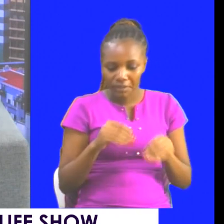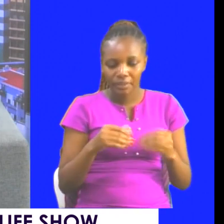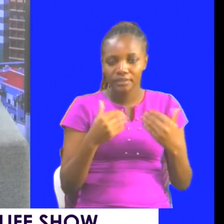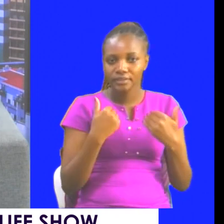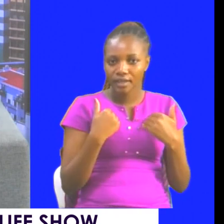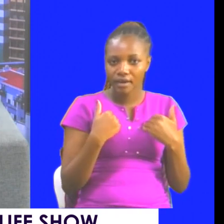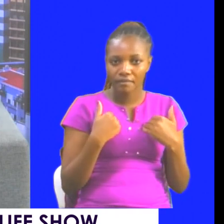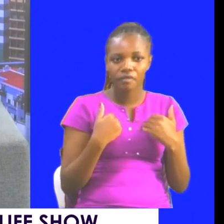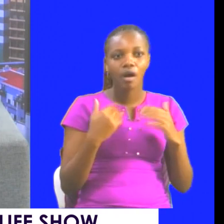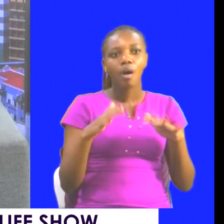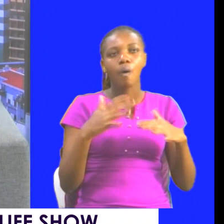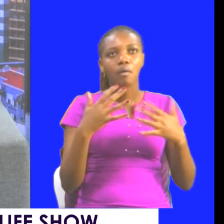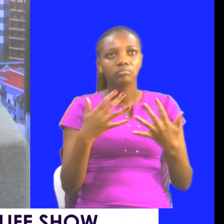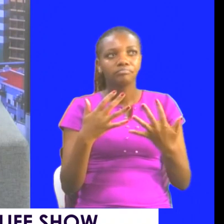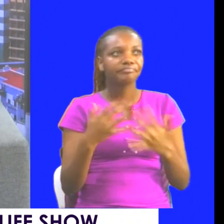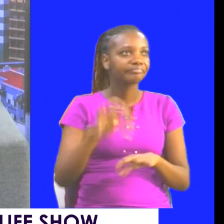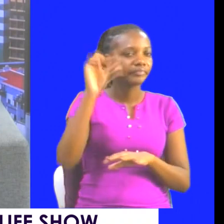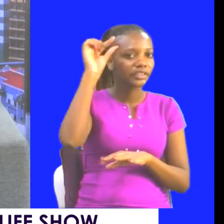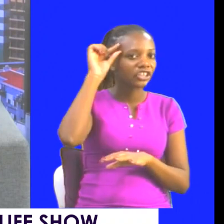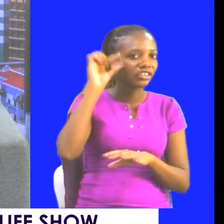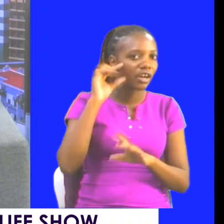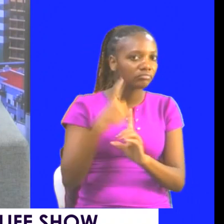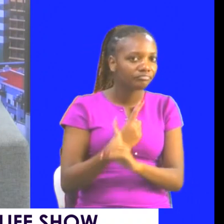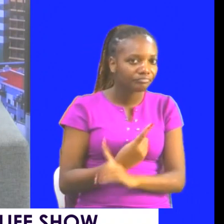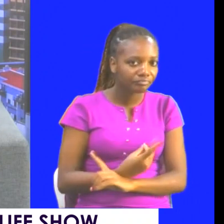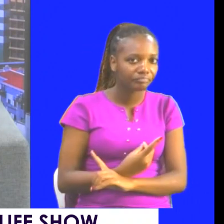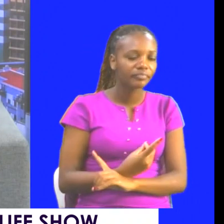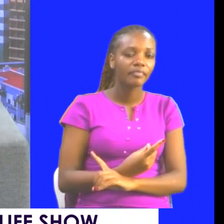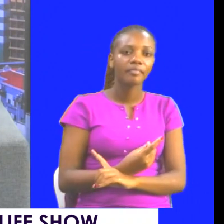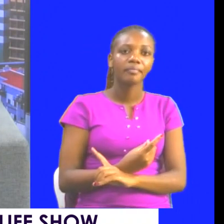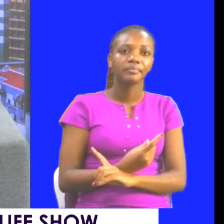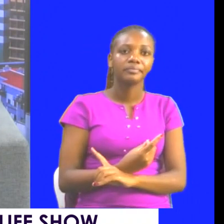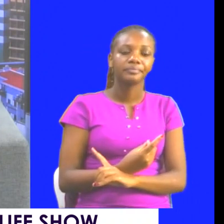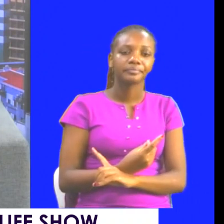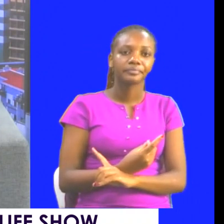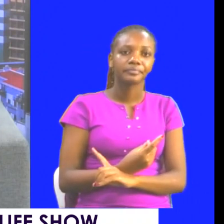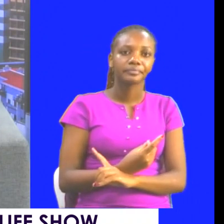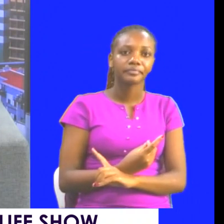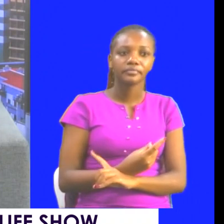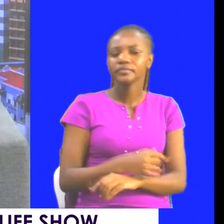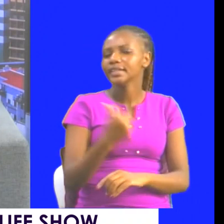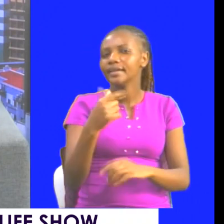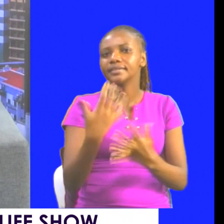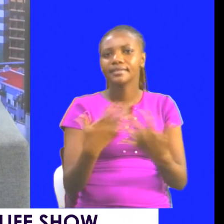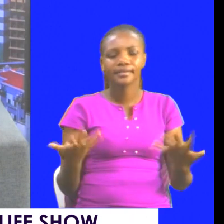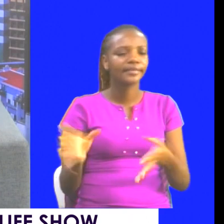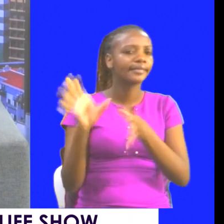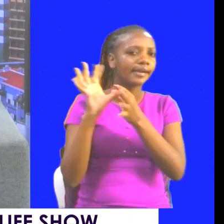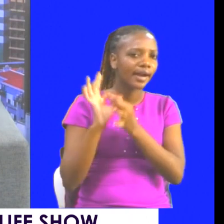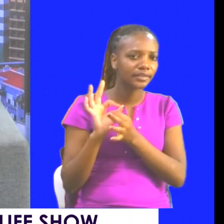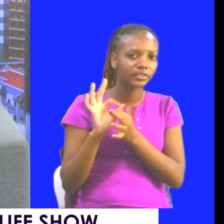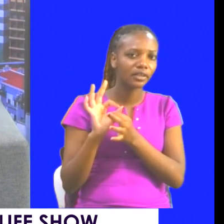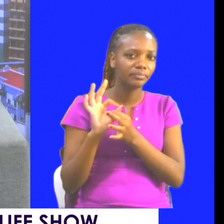despite your gender, despite your race, despite your wherever your culture,